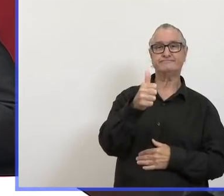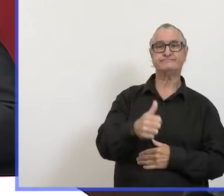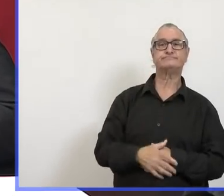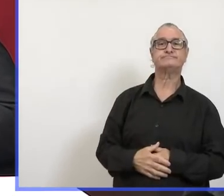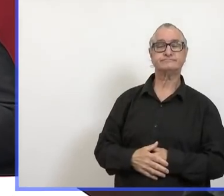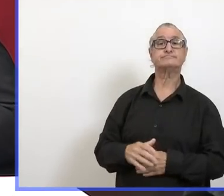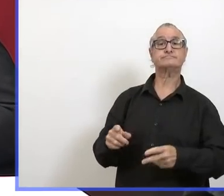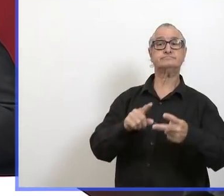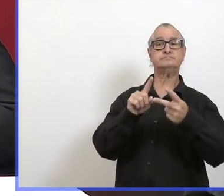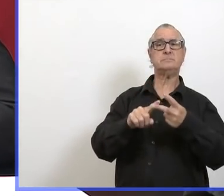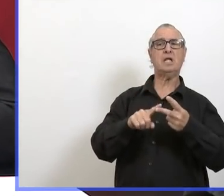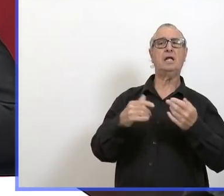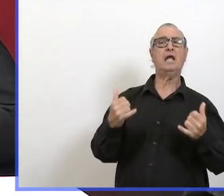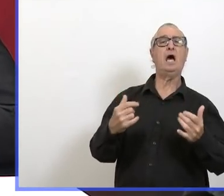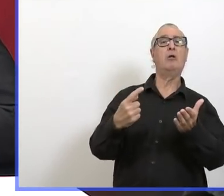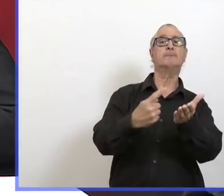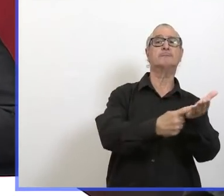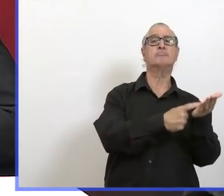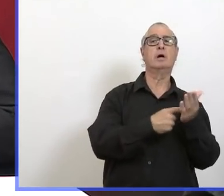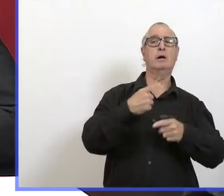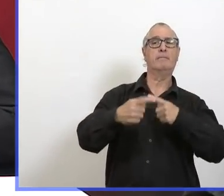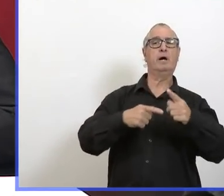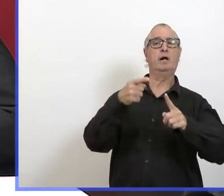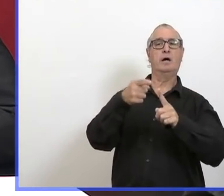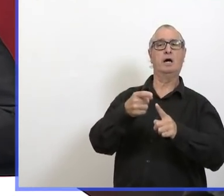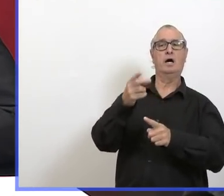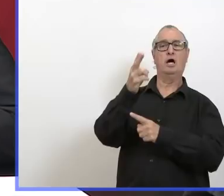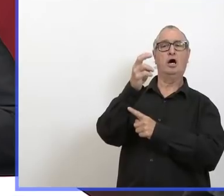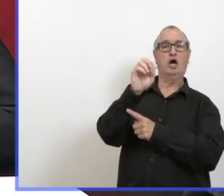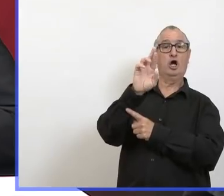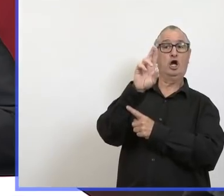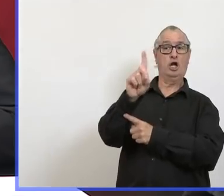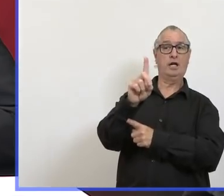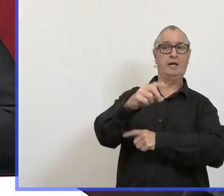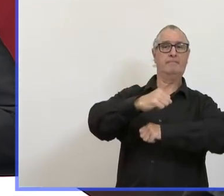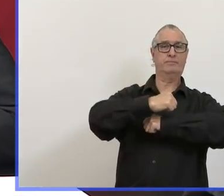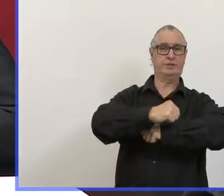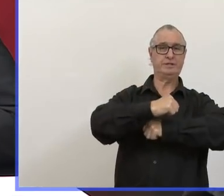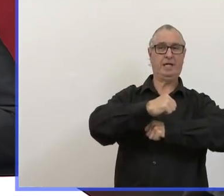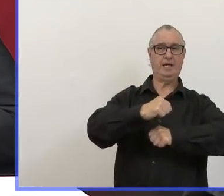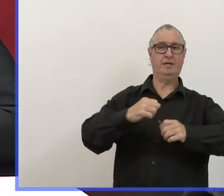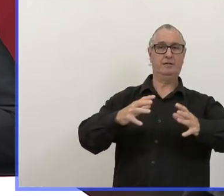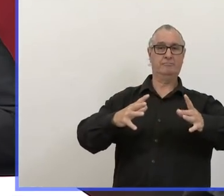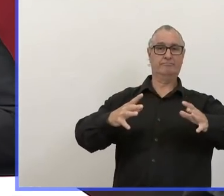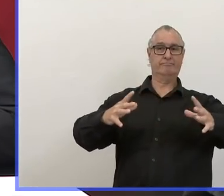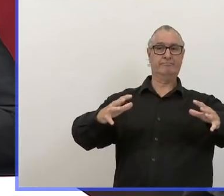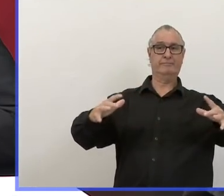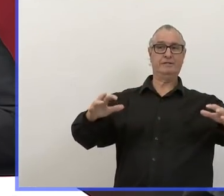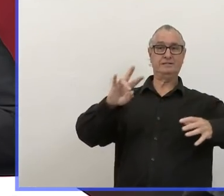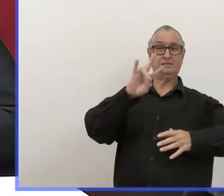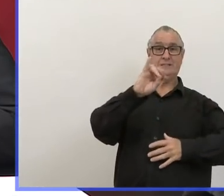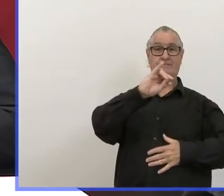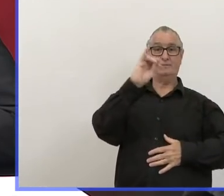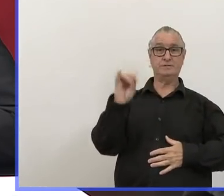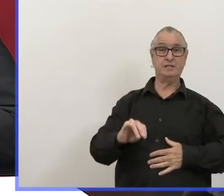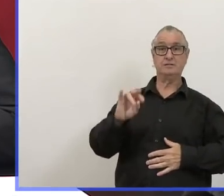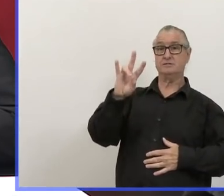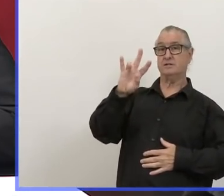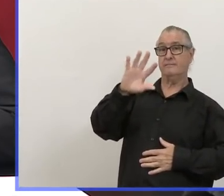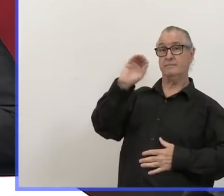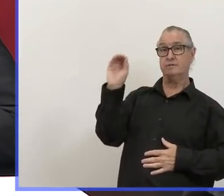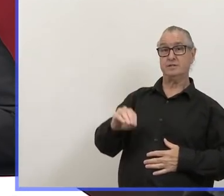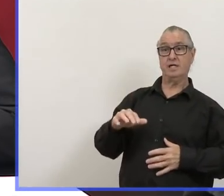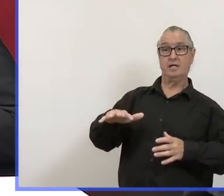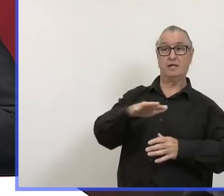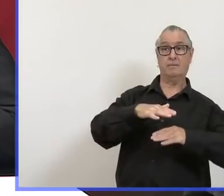70 or 75 or maybe even a little bit higher, as some experts have said. And you know, once we've reached that, a lot of folks think, you know,